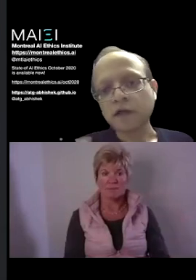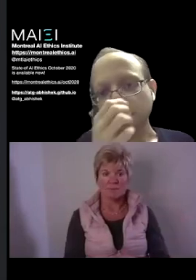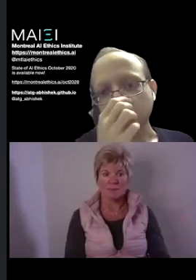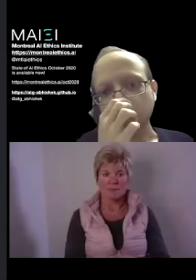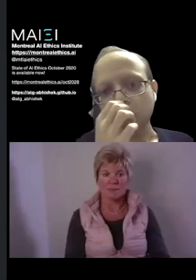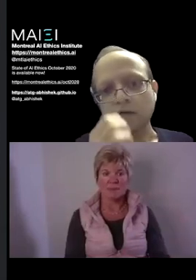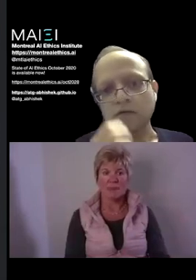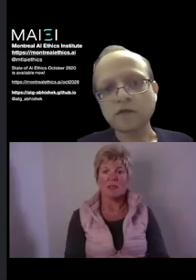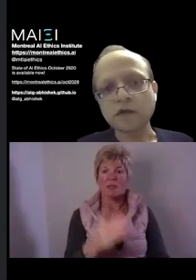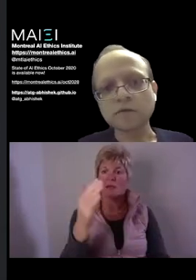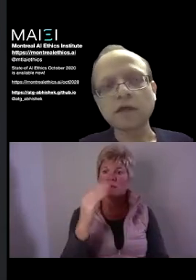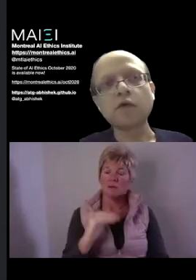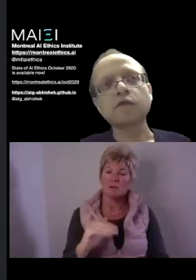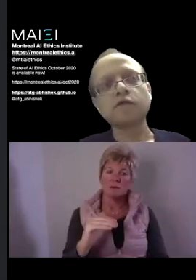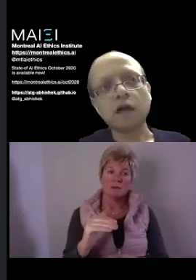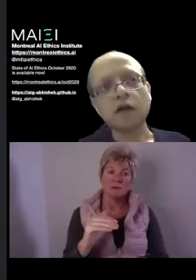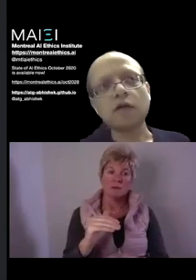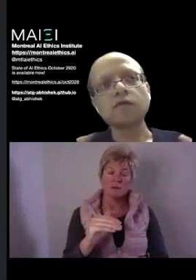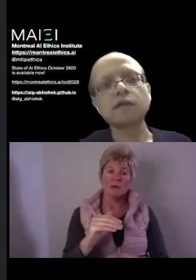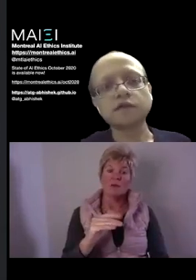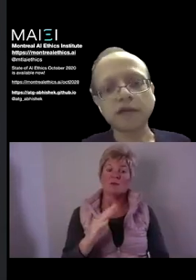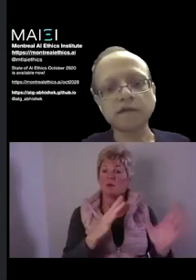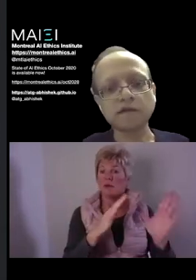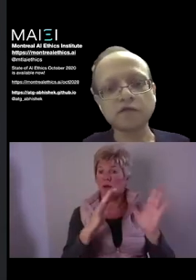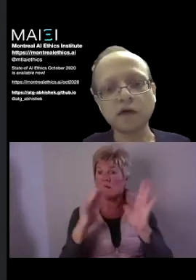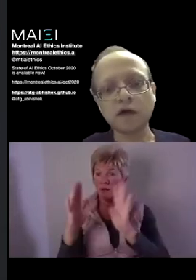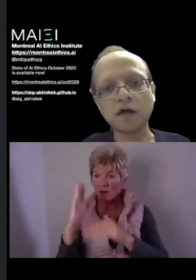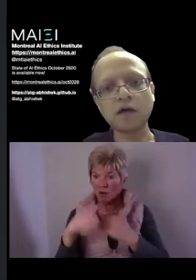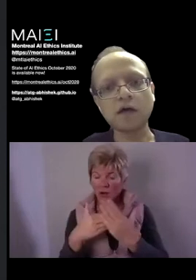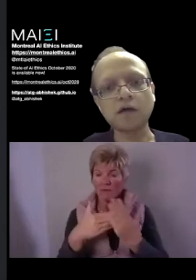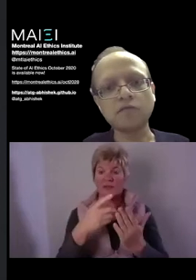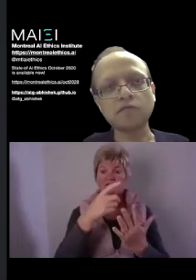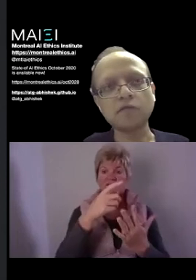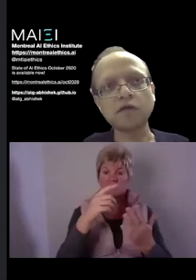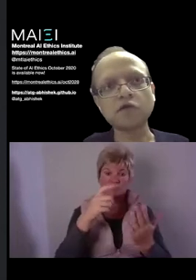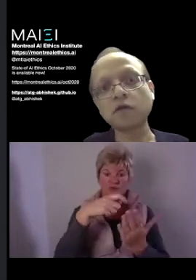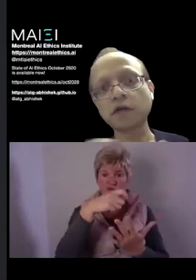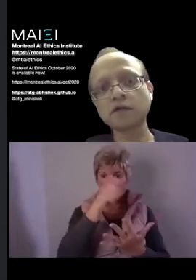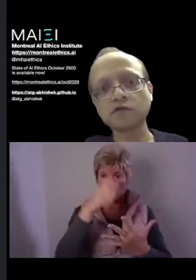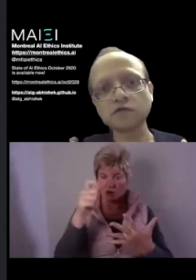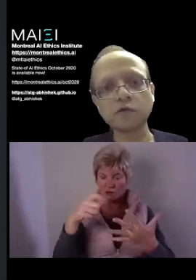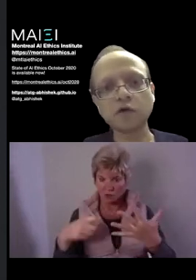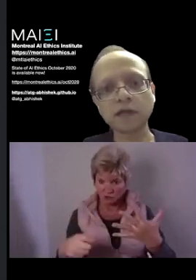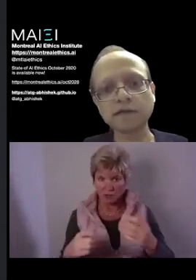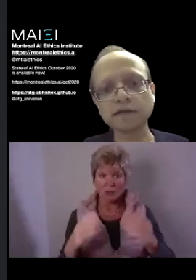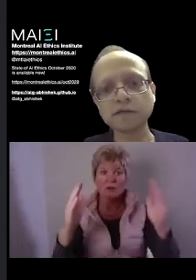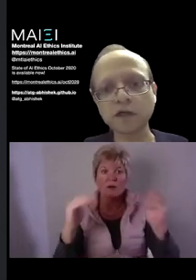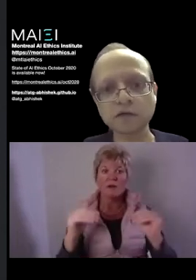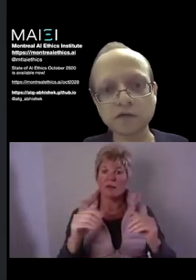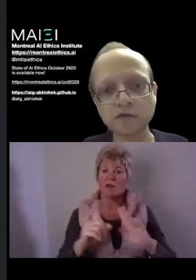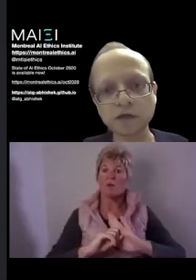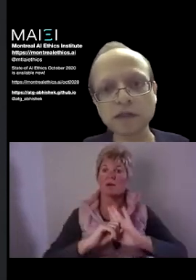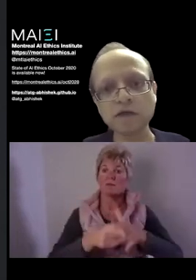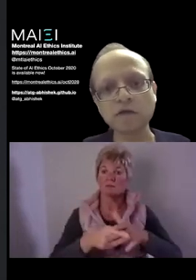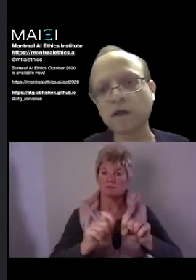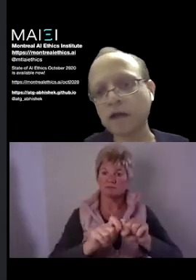And so then, ultimately, once you've done all of these checks, you are, looking to deploy that system into the